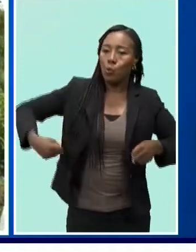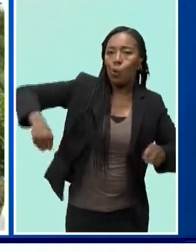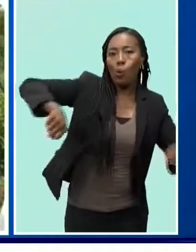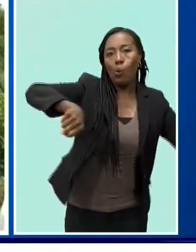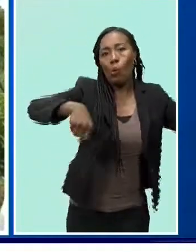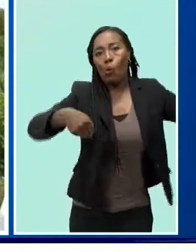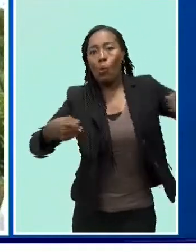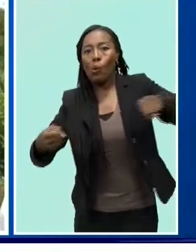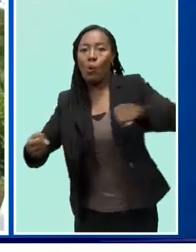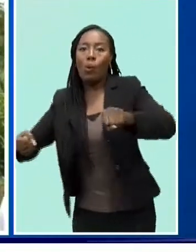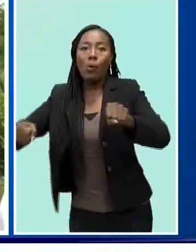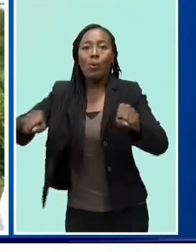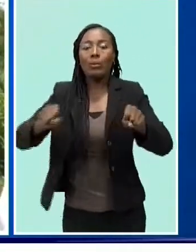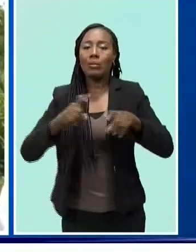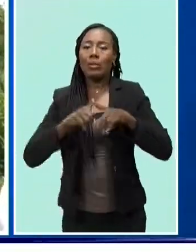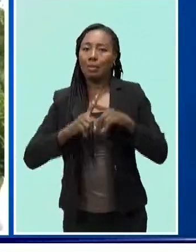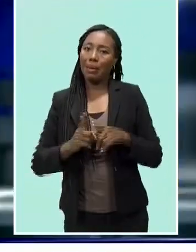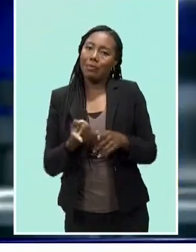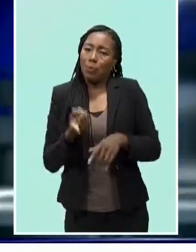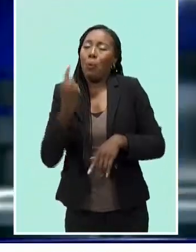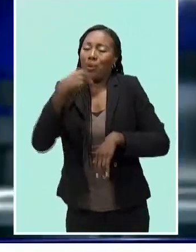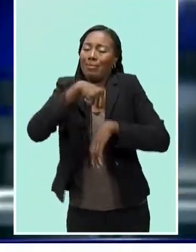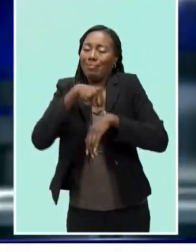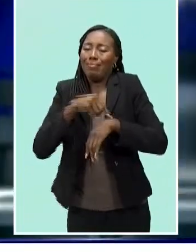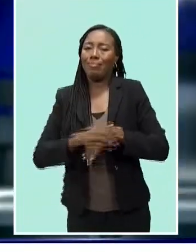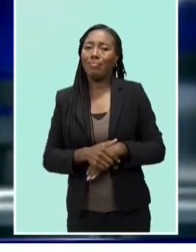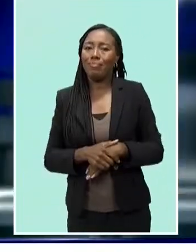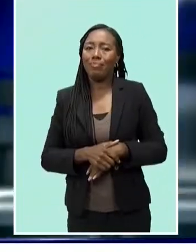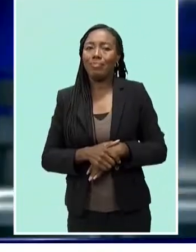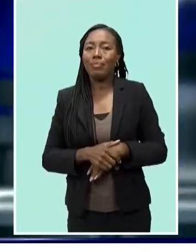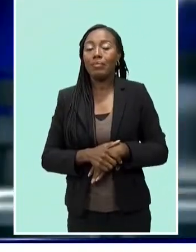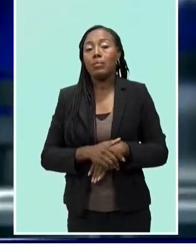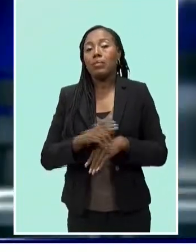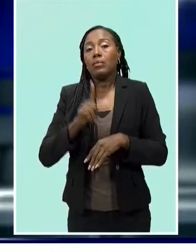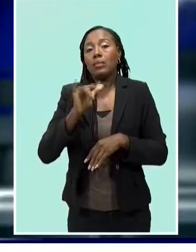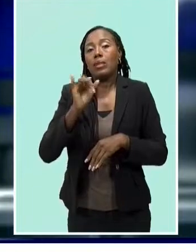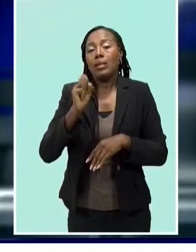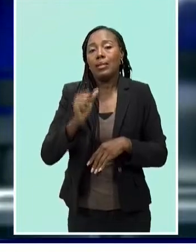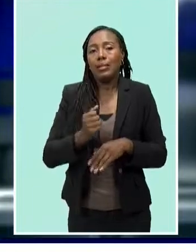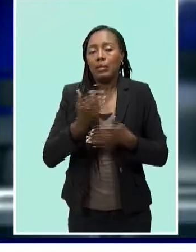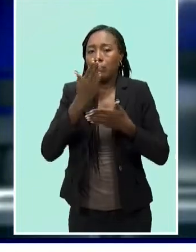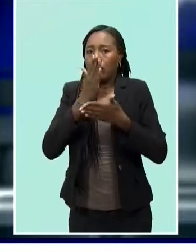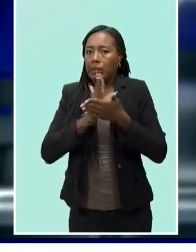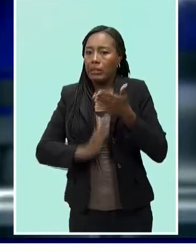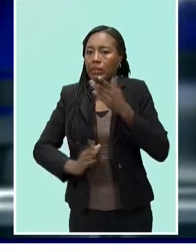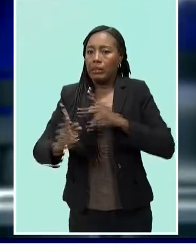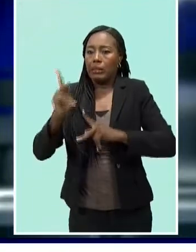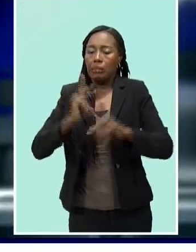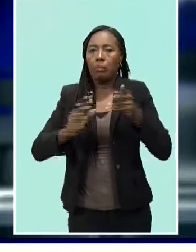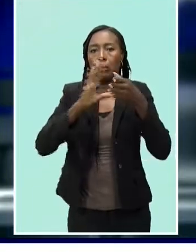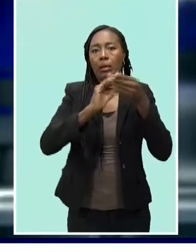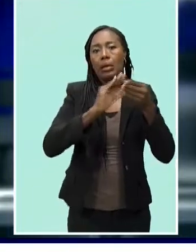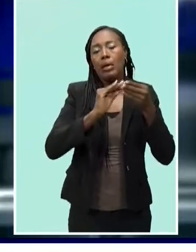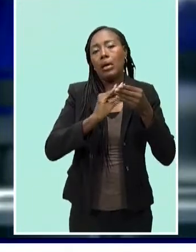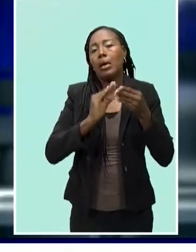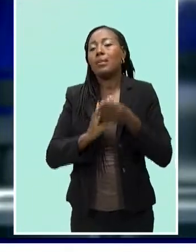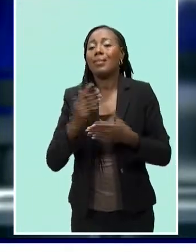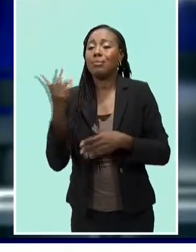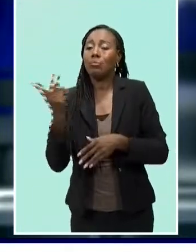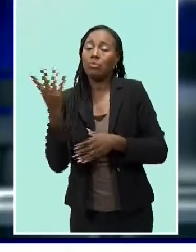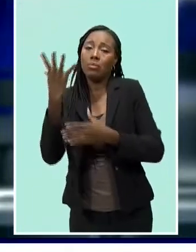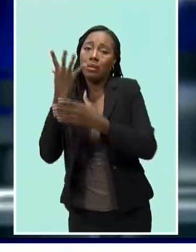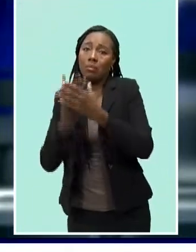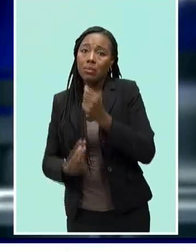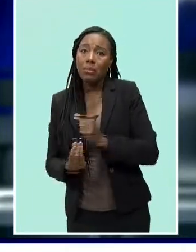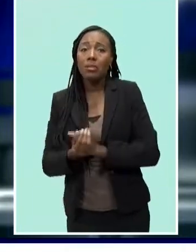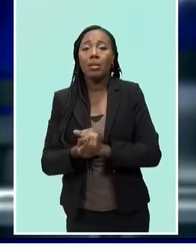yeah. I think it's a one-off, surely. So, Lisa, just some of the feedback following the disappearance of these two visitors. And of course, as